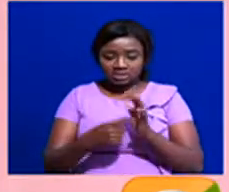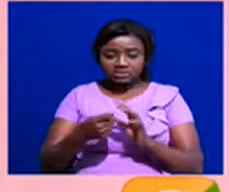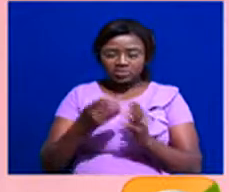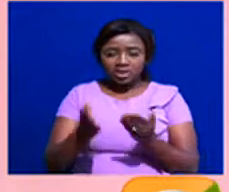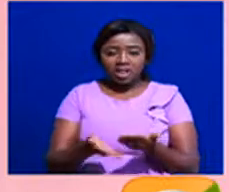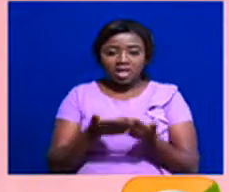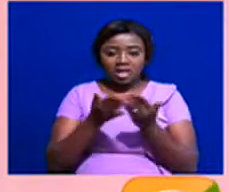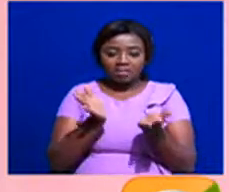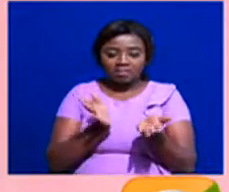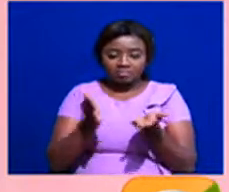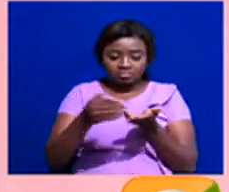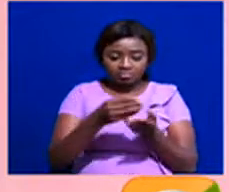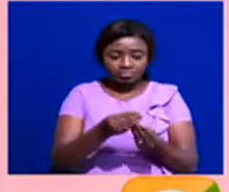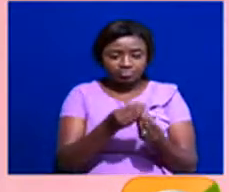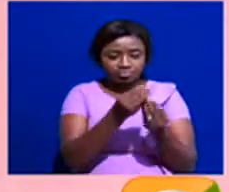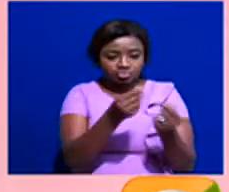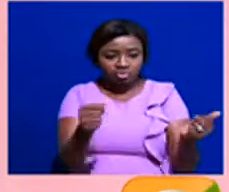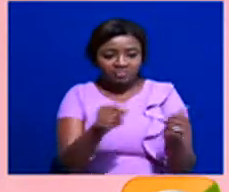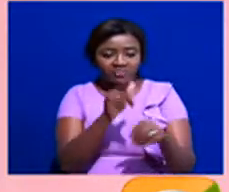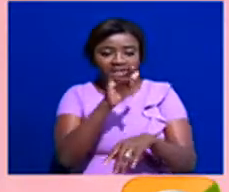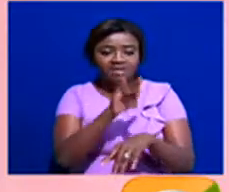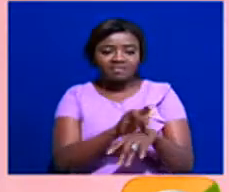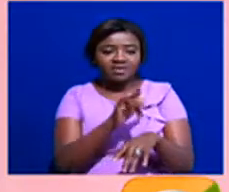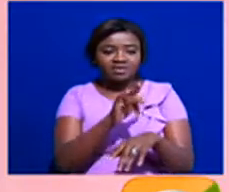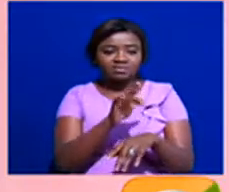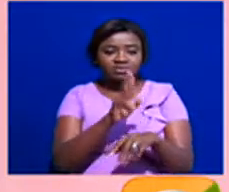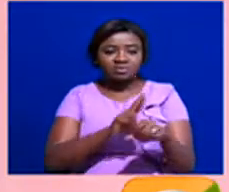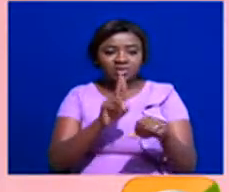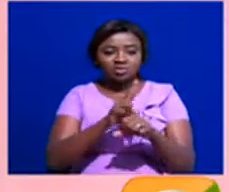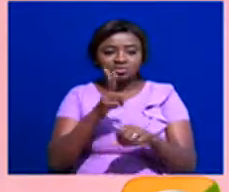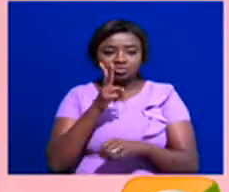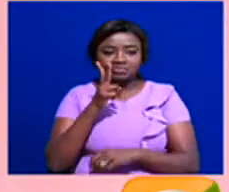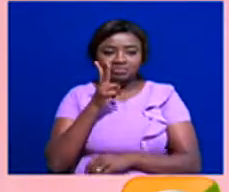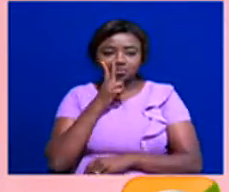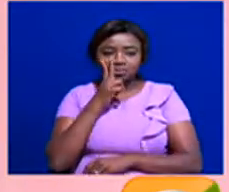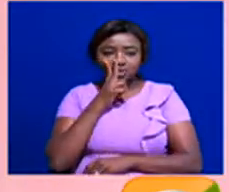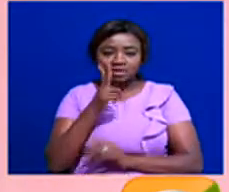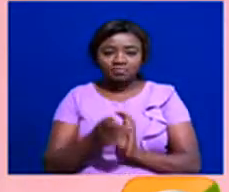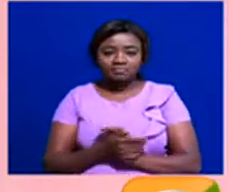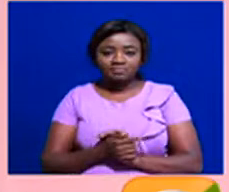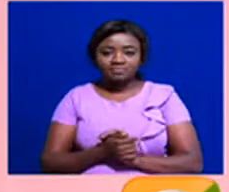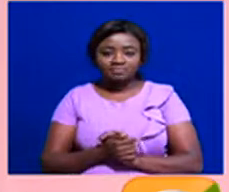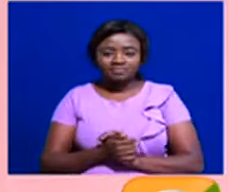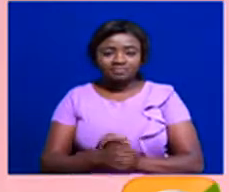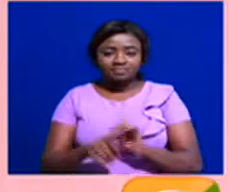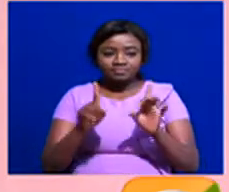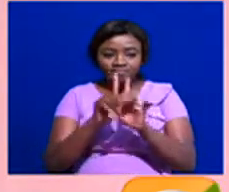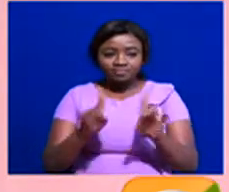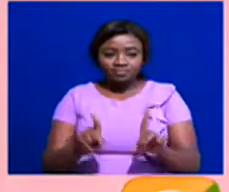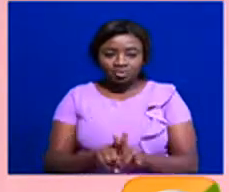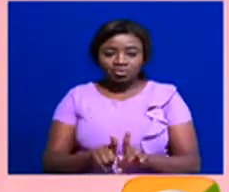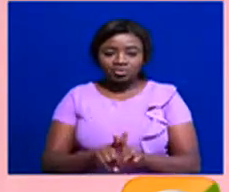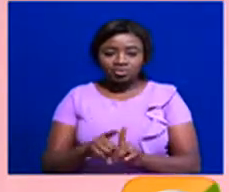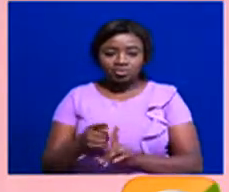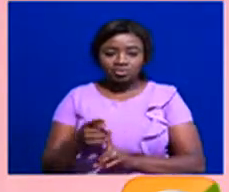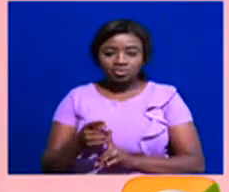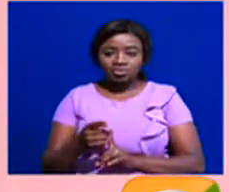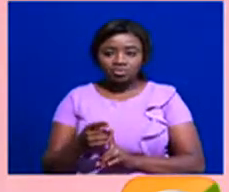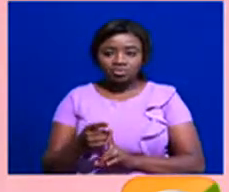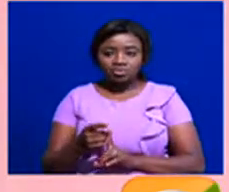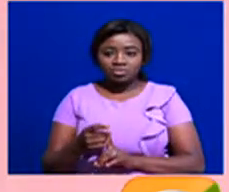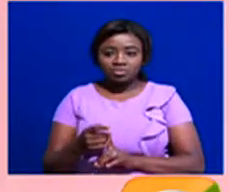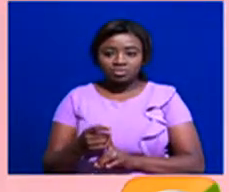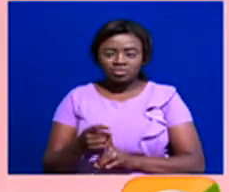addressing the externalities or the effects of tobacco. We have also put packages of tobacco. We have put graphic